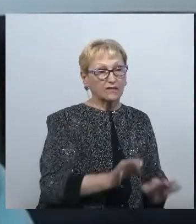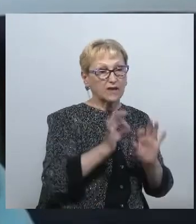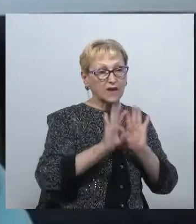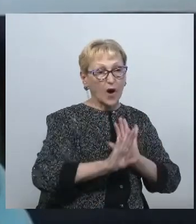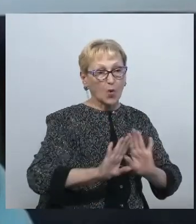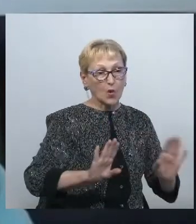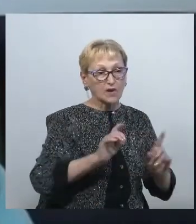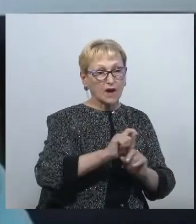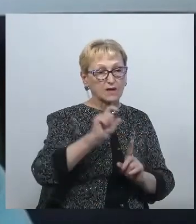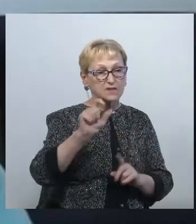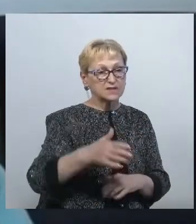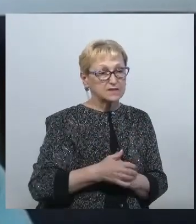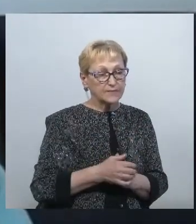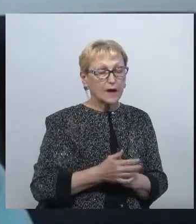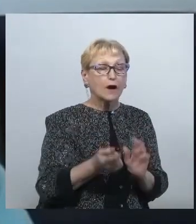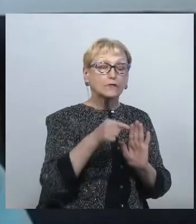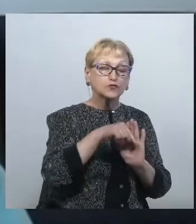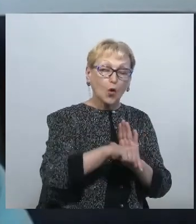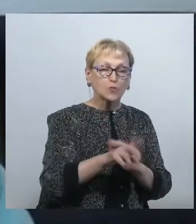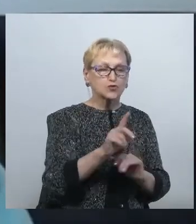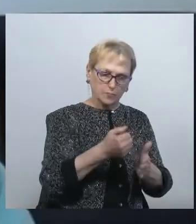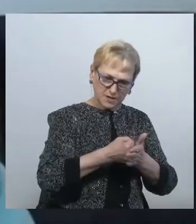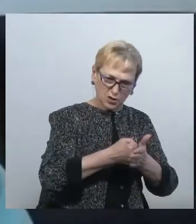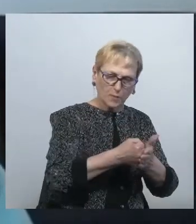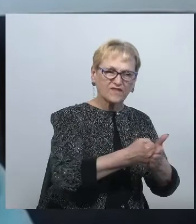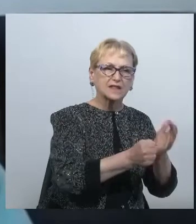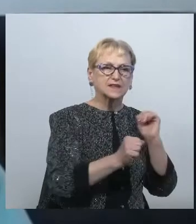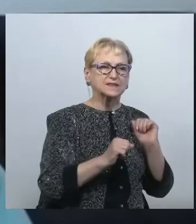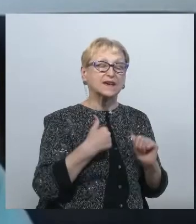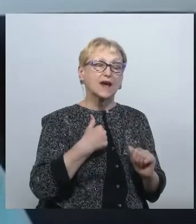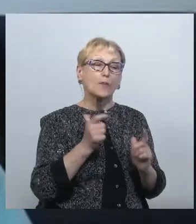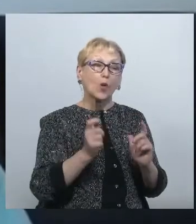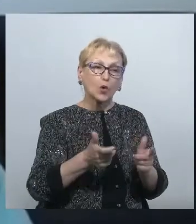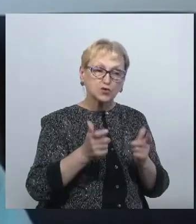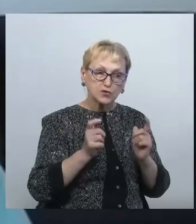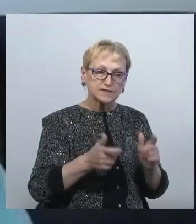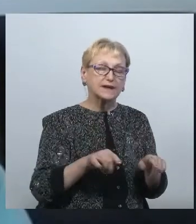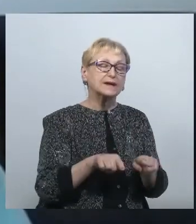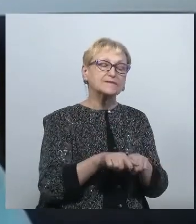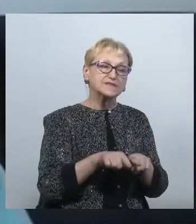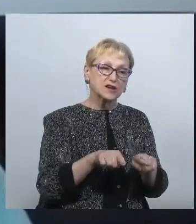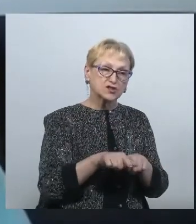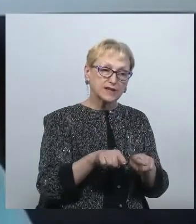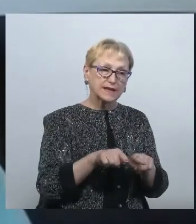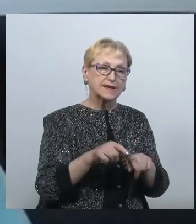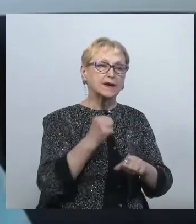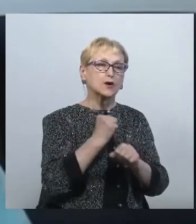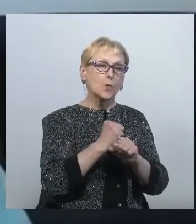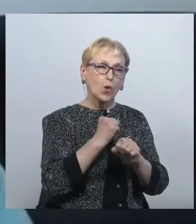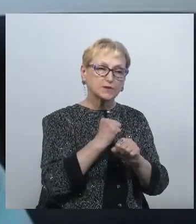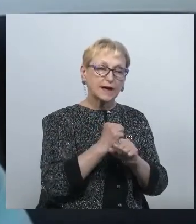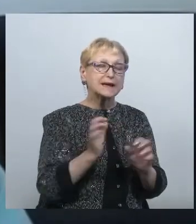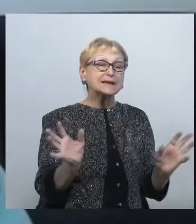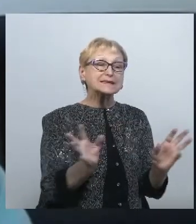about show no response at all. So maybe it's worth being more proactive. That's why I agree that this is the work with the